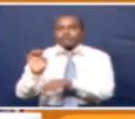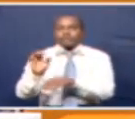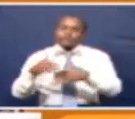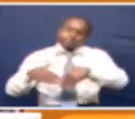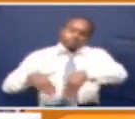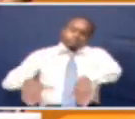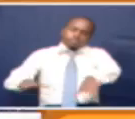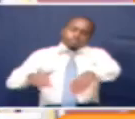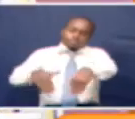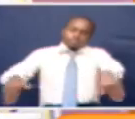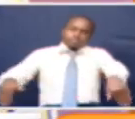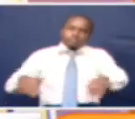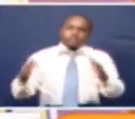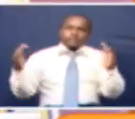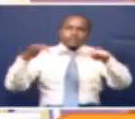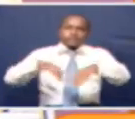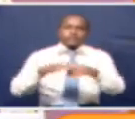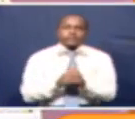rally